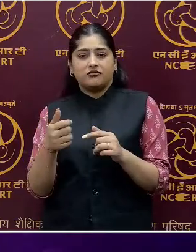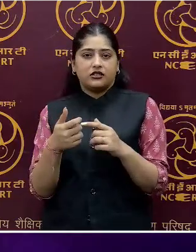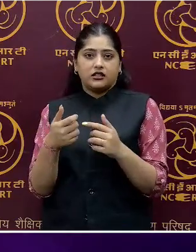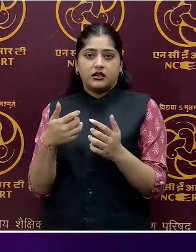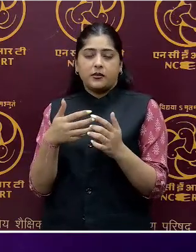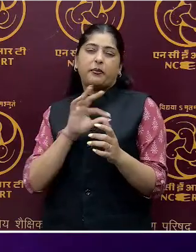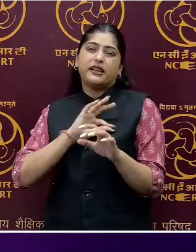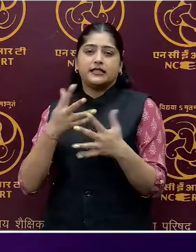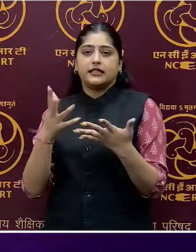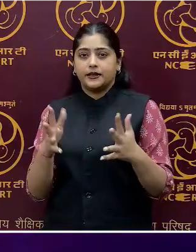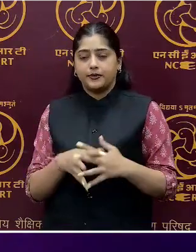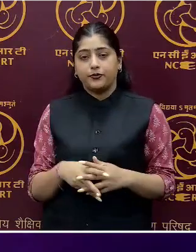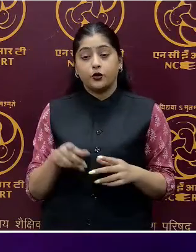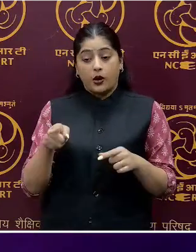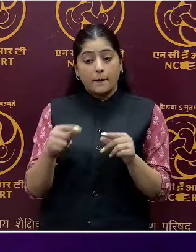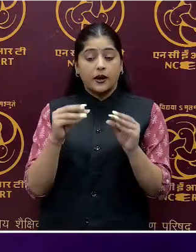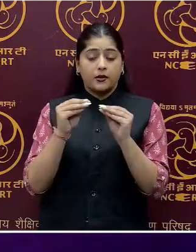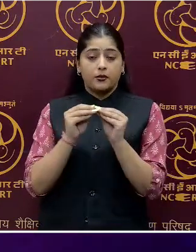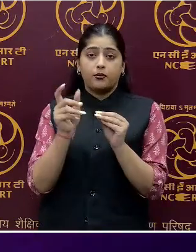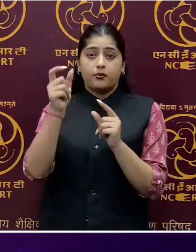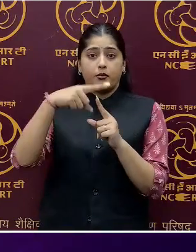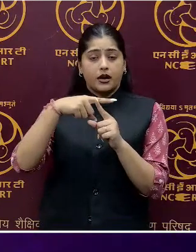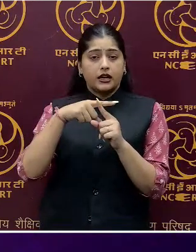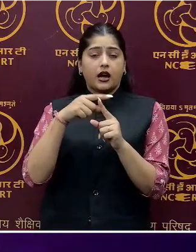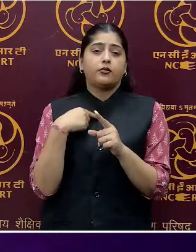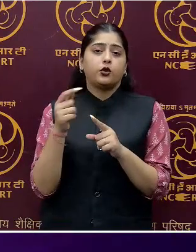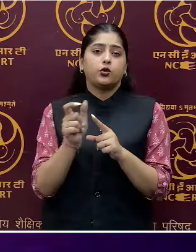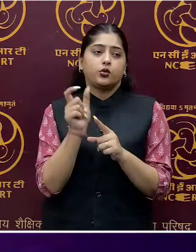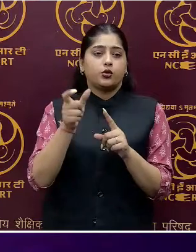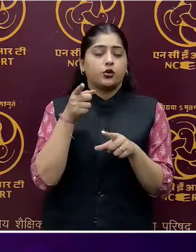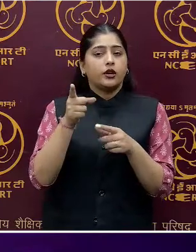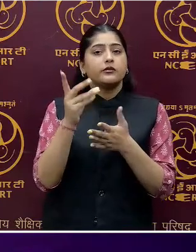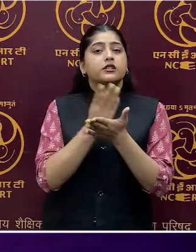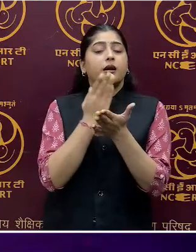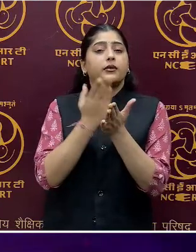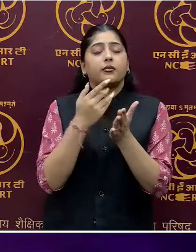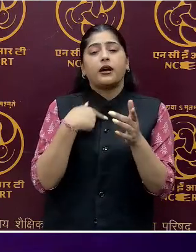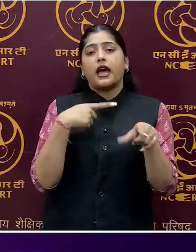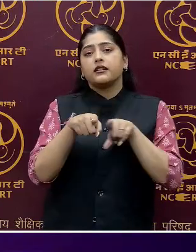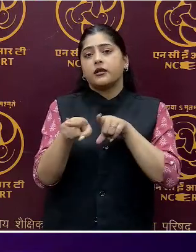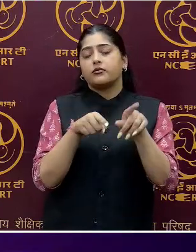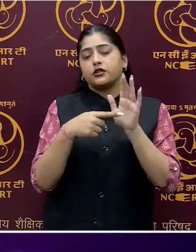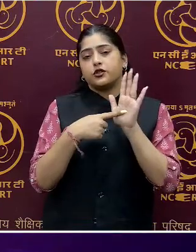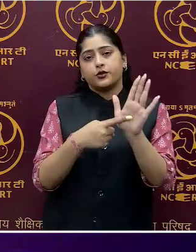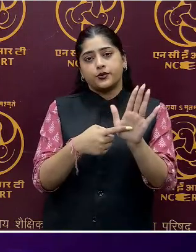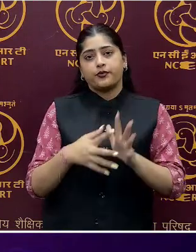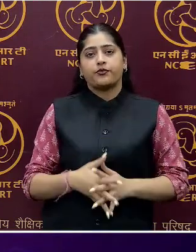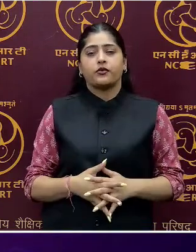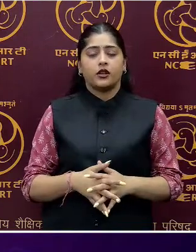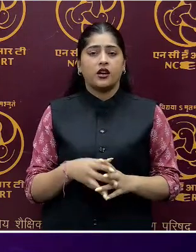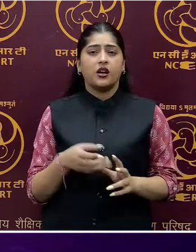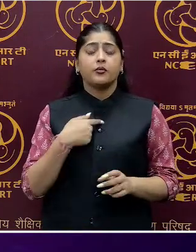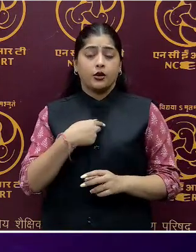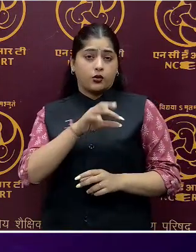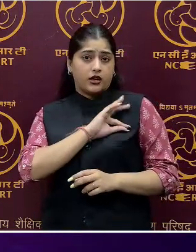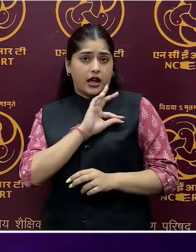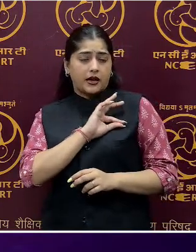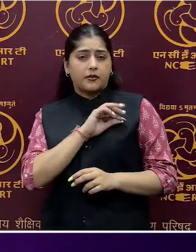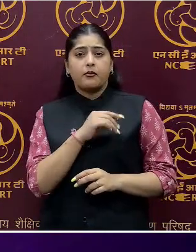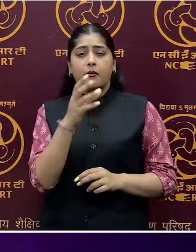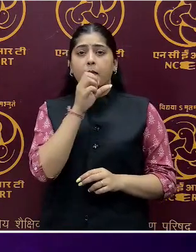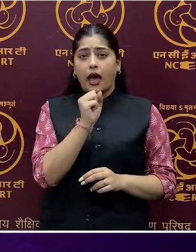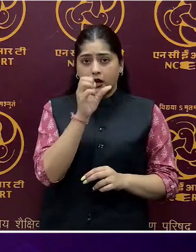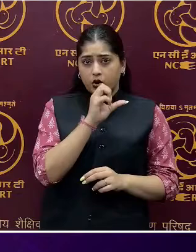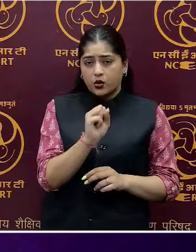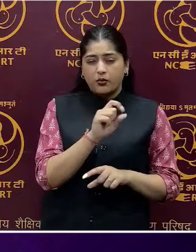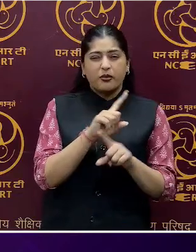thing. So let's see what they have given the examples in the chapter. The first sentence is here. I like to eat mangoes.